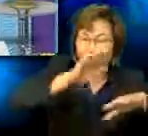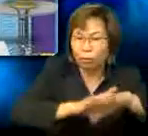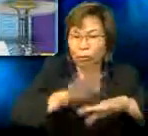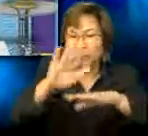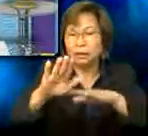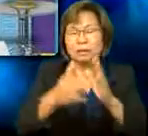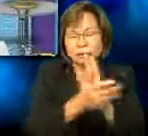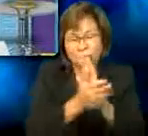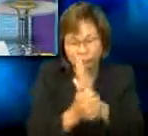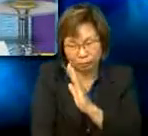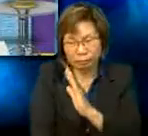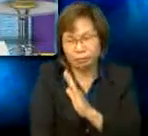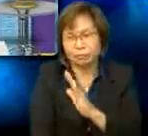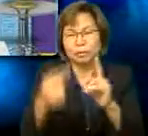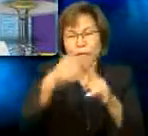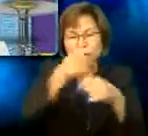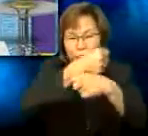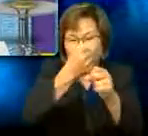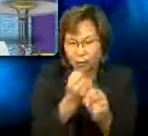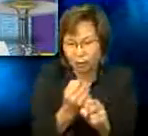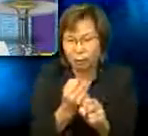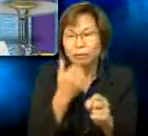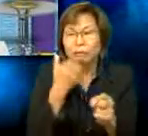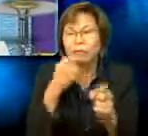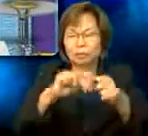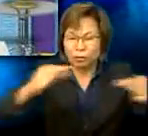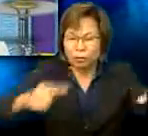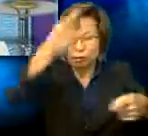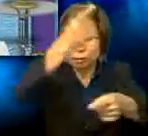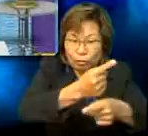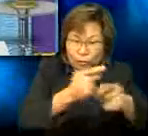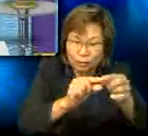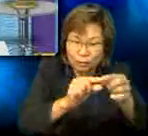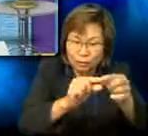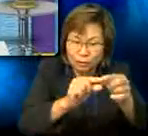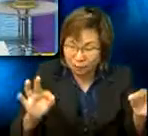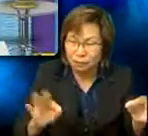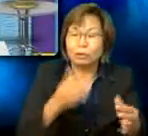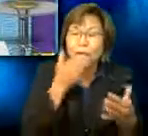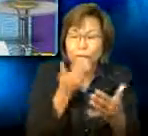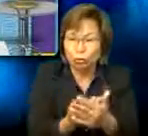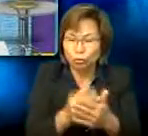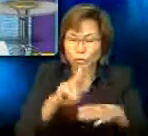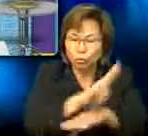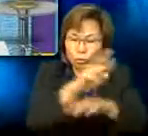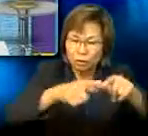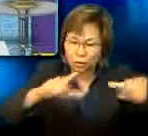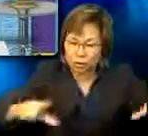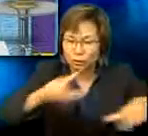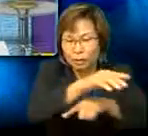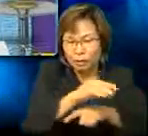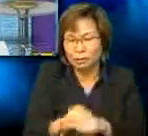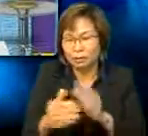on his or her ability to make grammatically correct sentences, good usage of